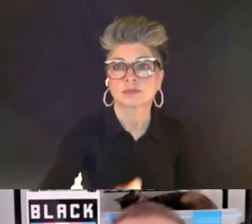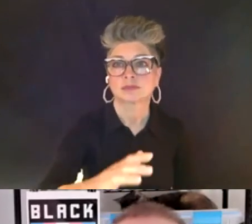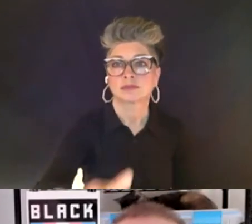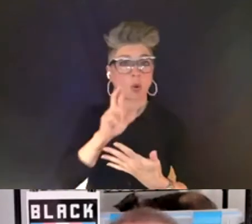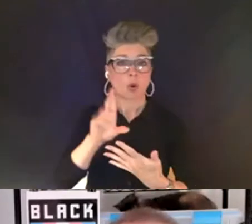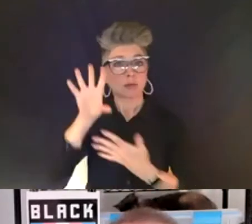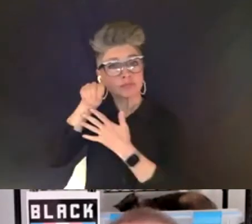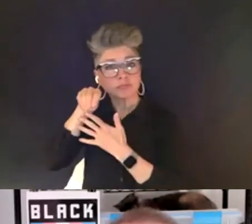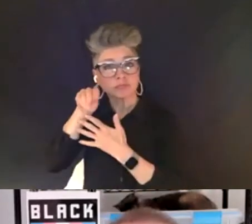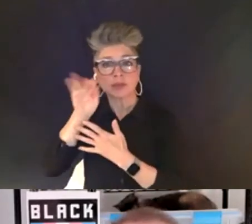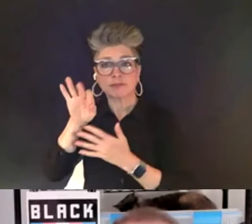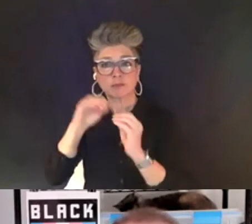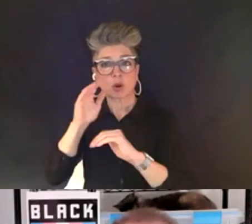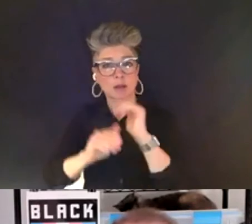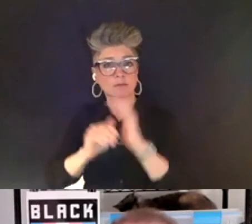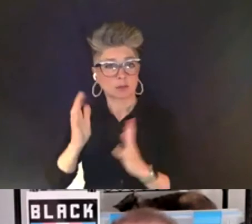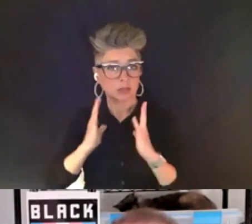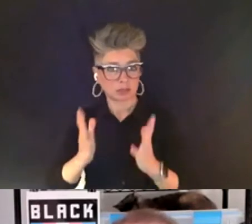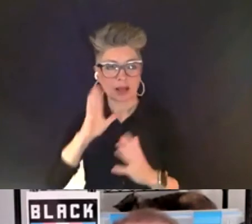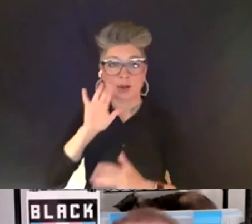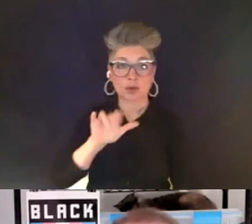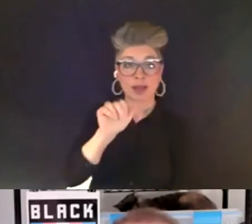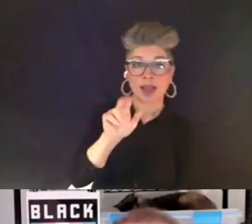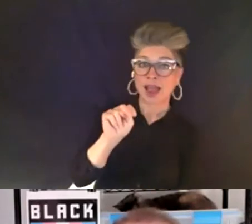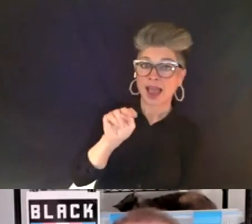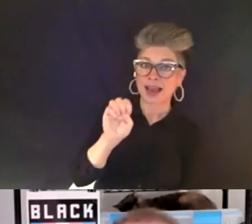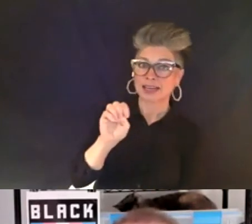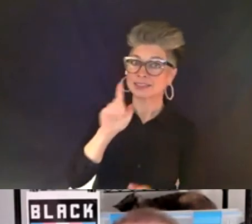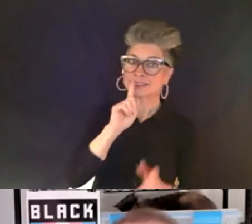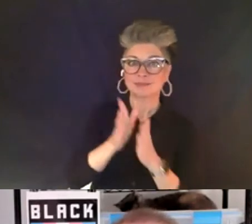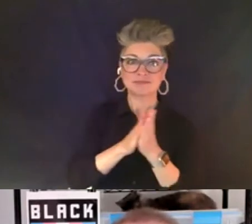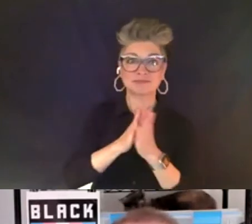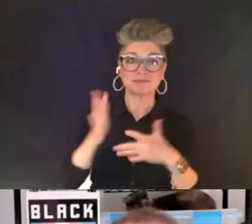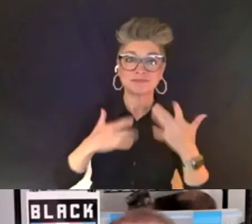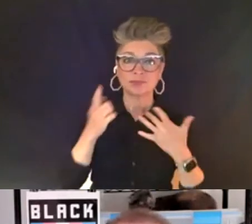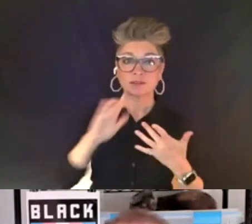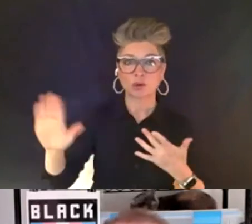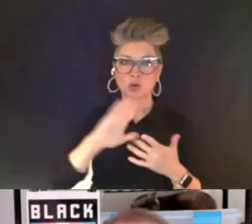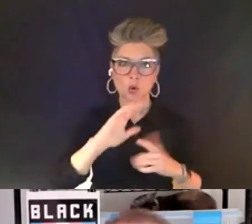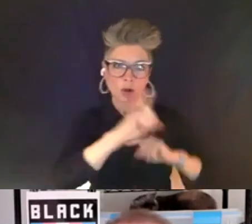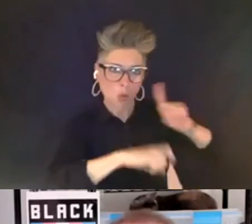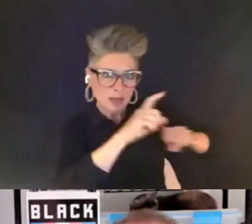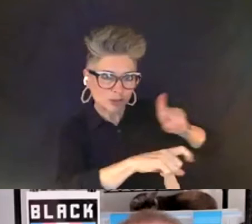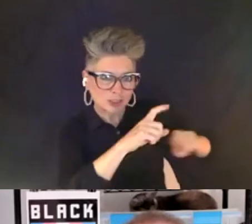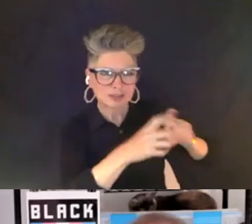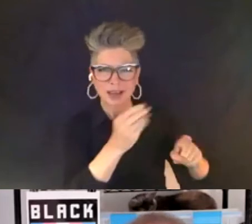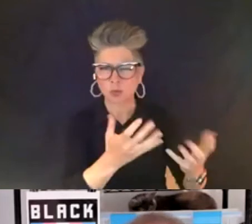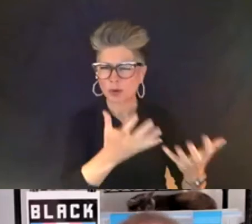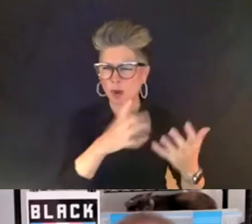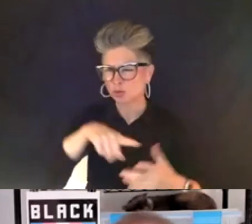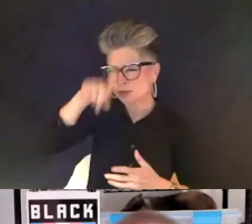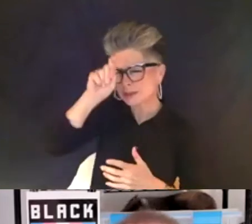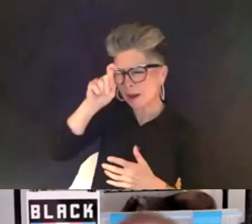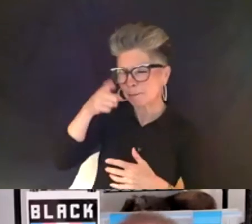hopefully. So I know that Annie is excited for questions, and we want to stump her. So let's come up with some